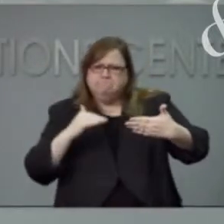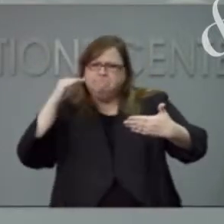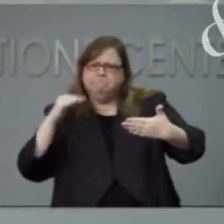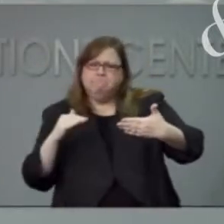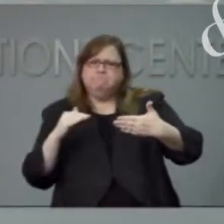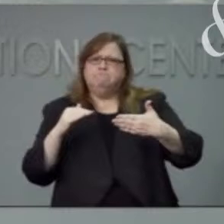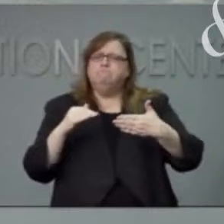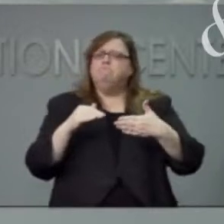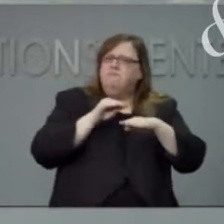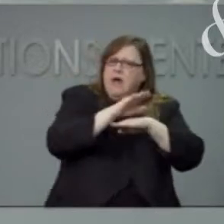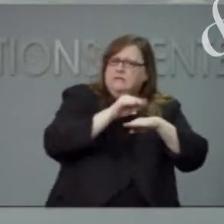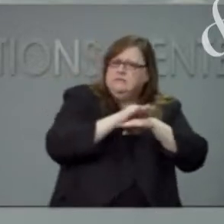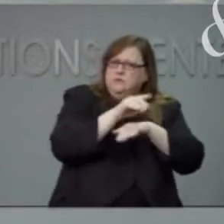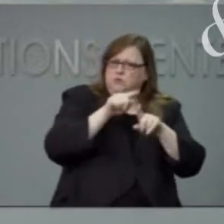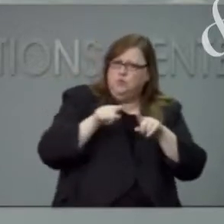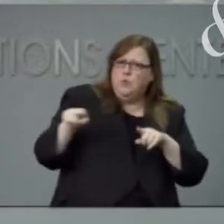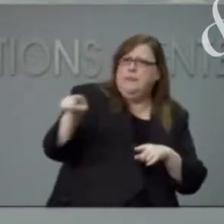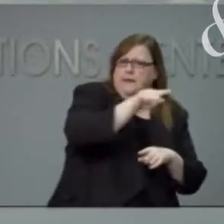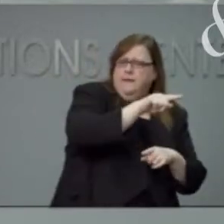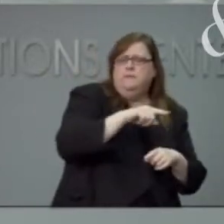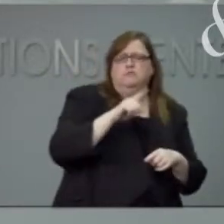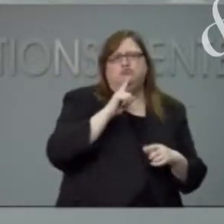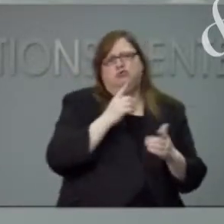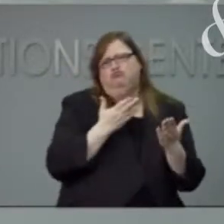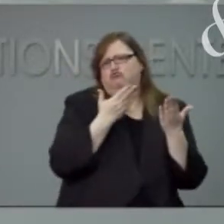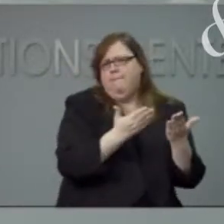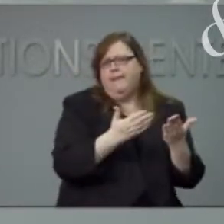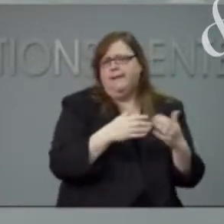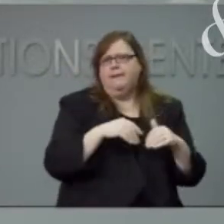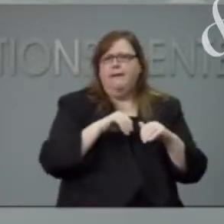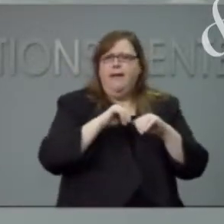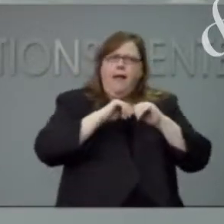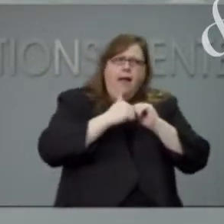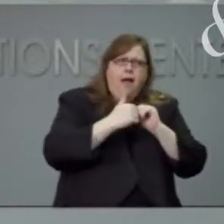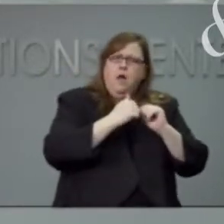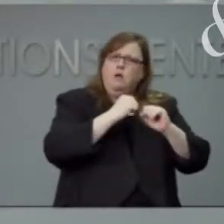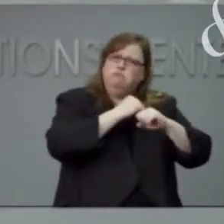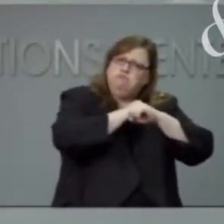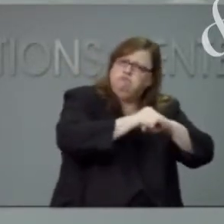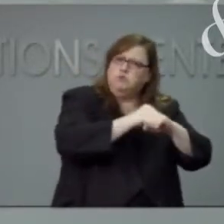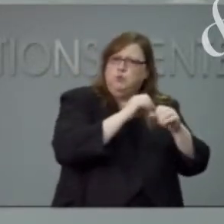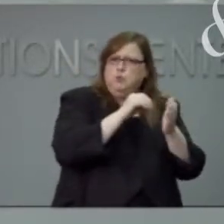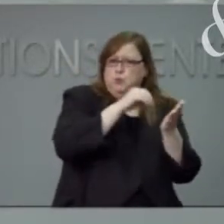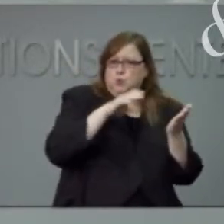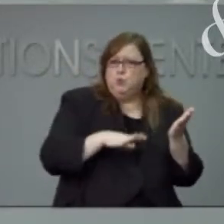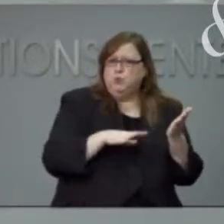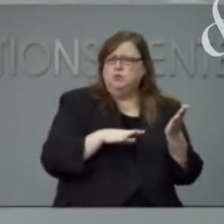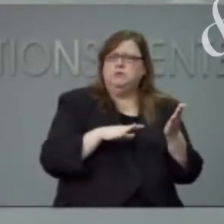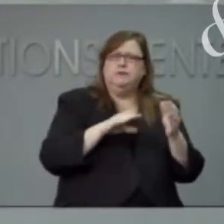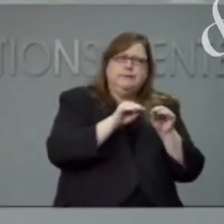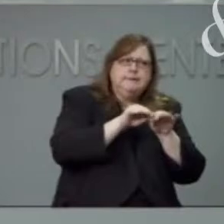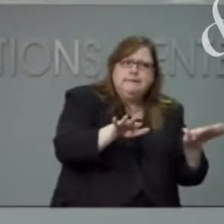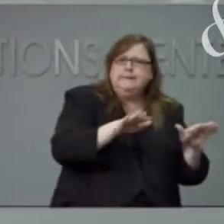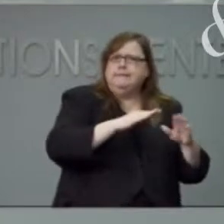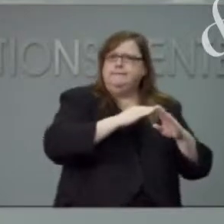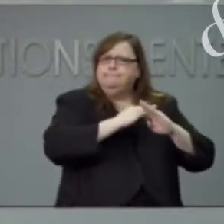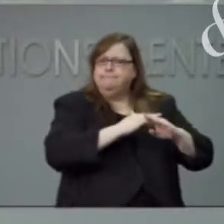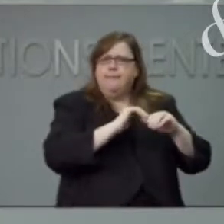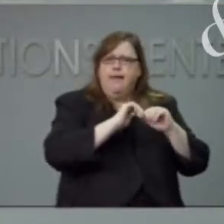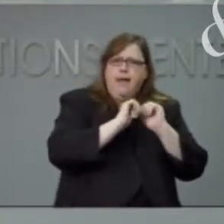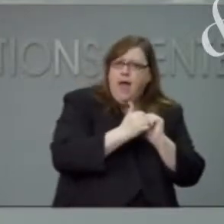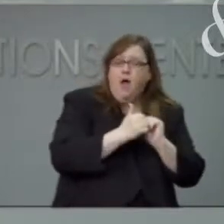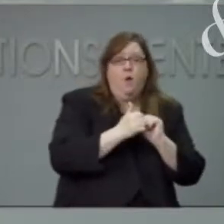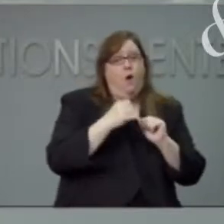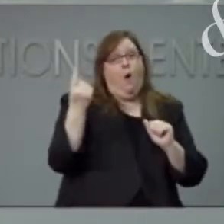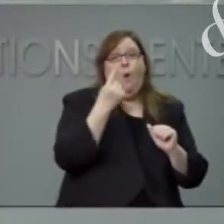gives a myriad of recommendations on how to slow the spread of the virus. But it always comes back to the core principles of wearing a